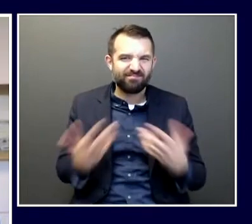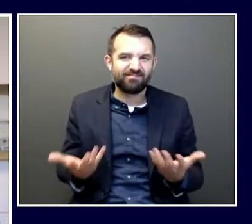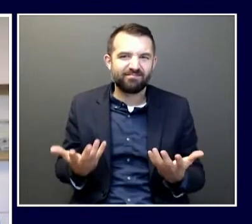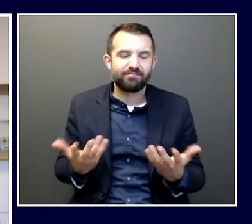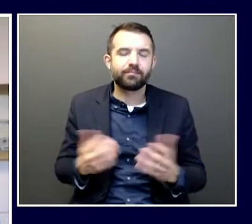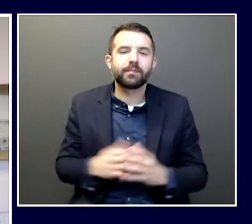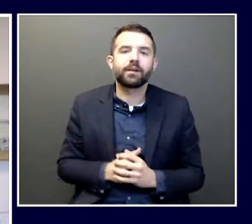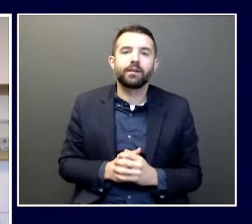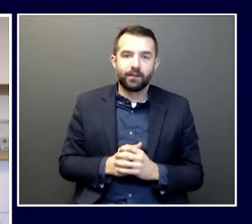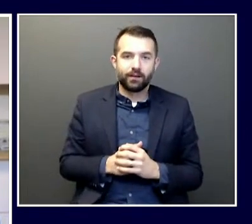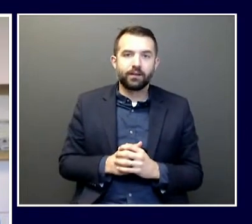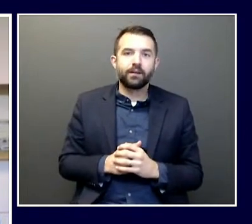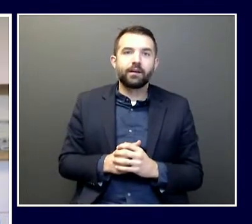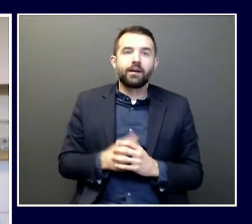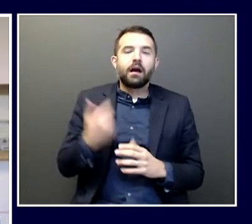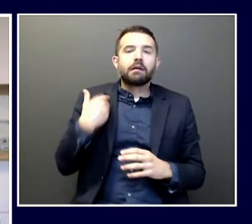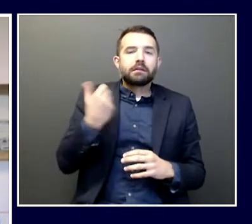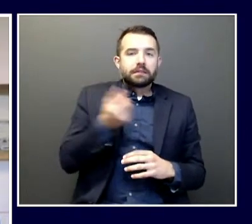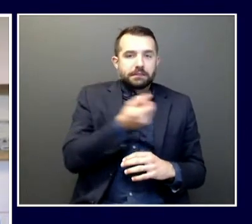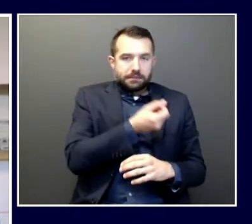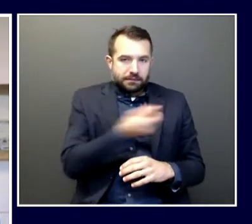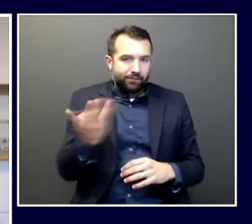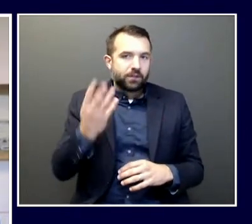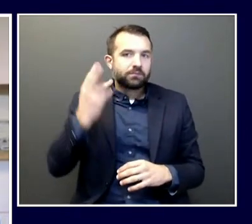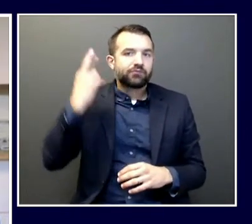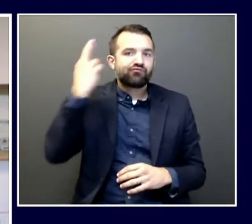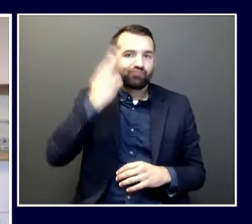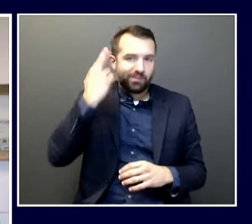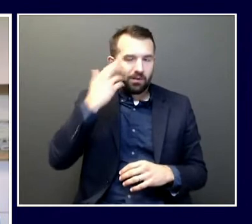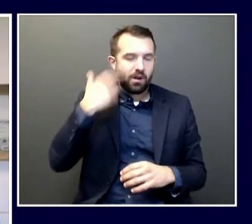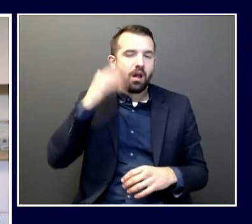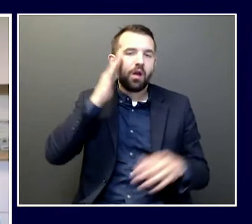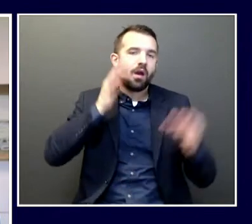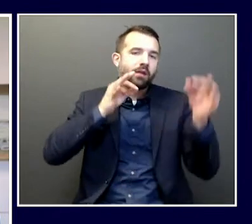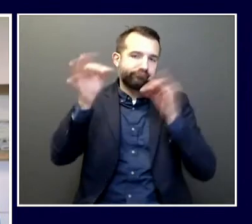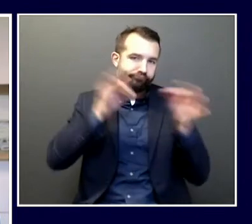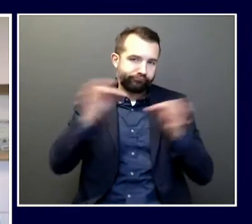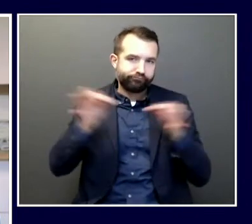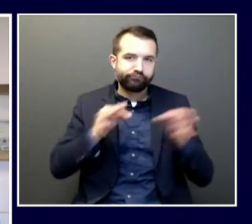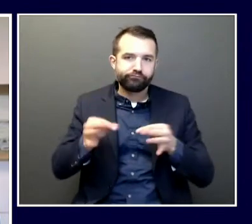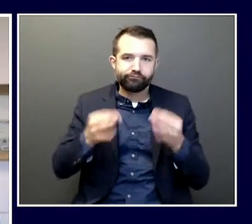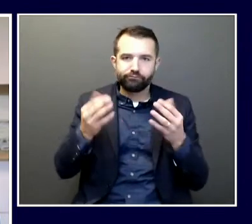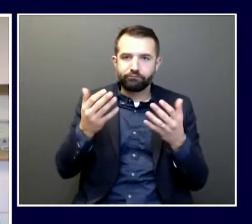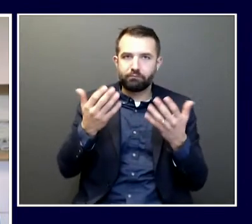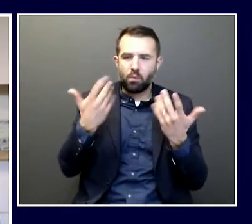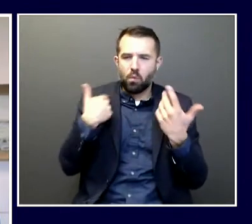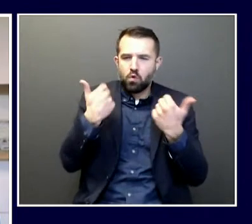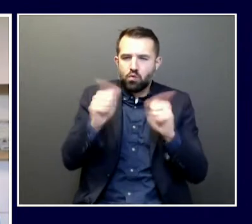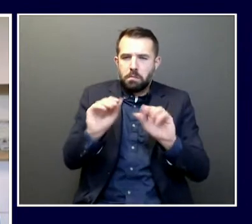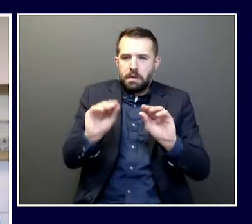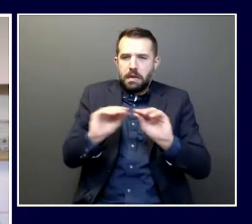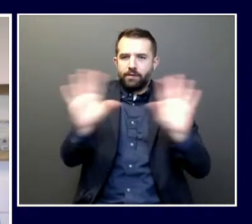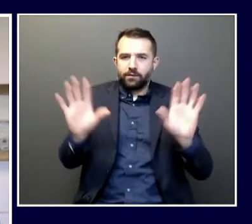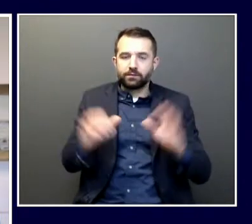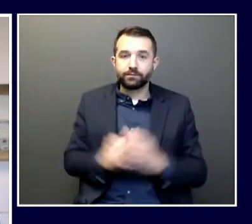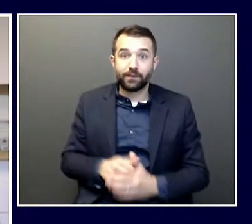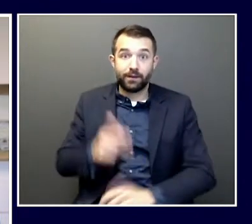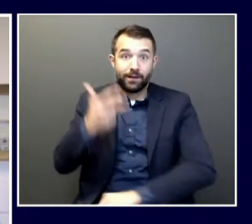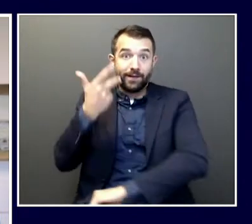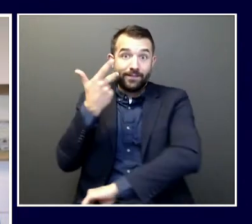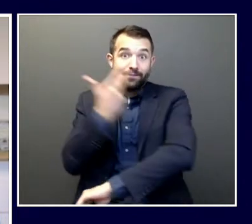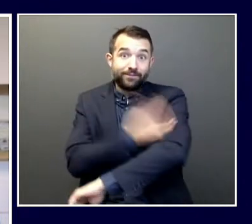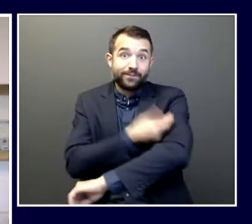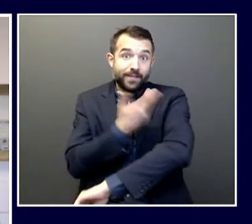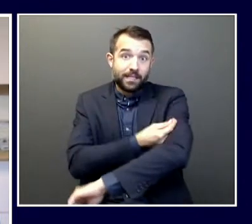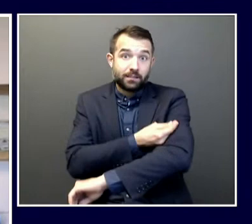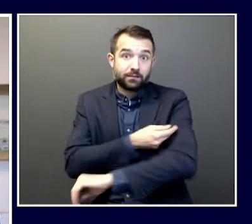we're seeing right now. Let's start with vaccines and vaccination rates. It is true that our overall vaccination